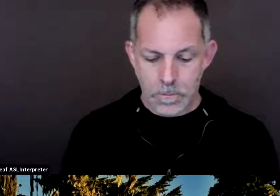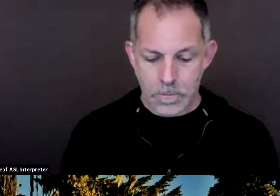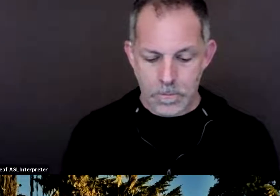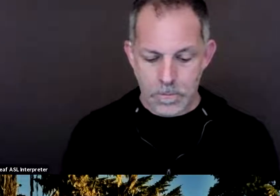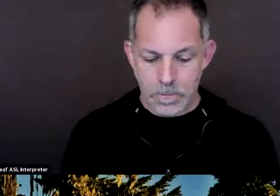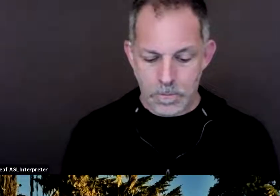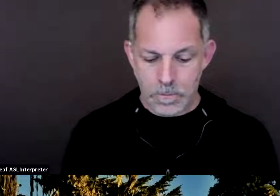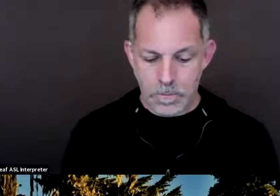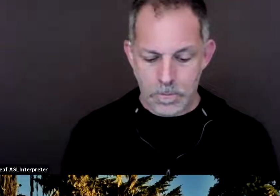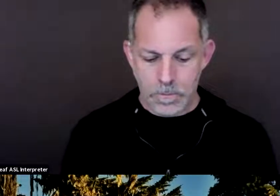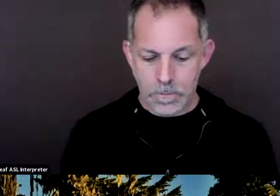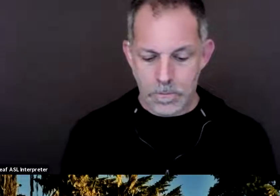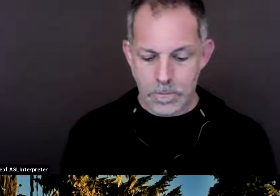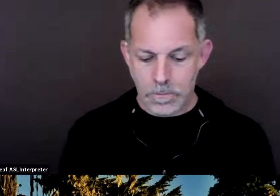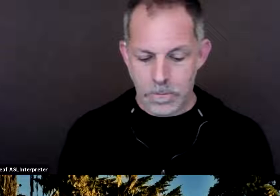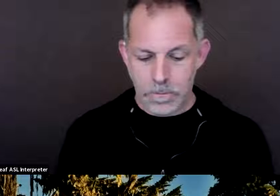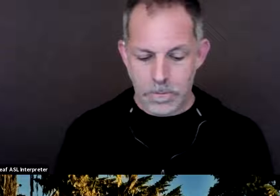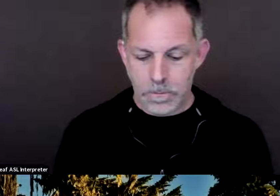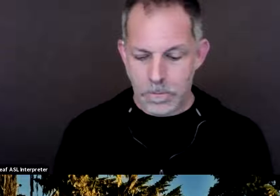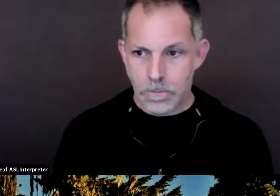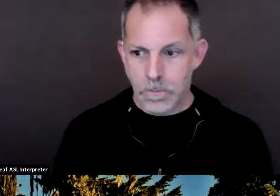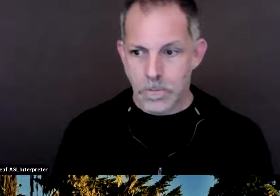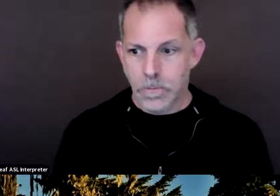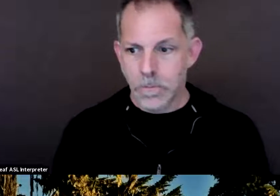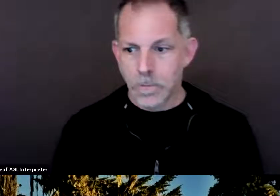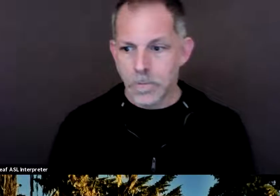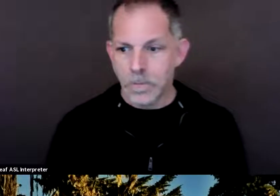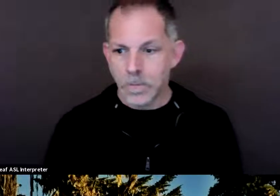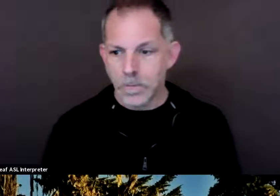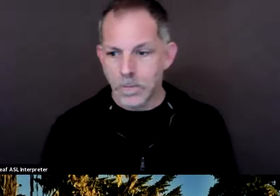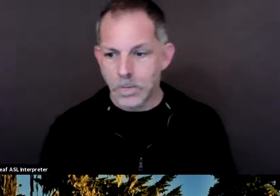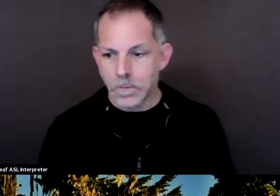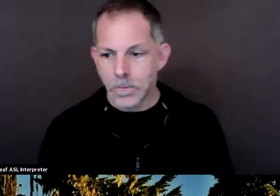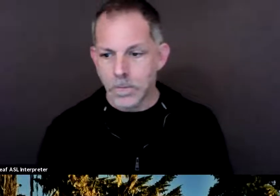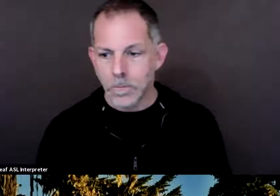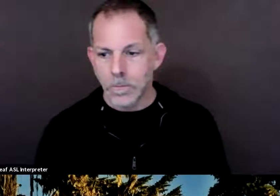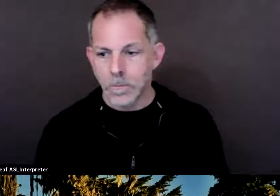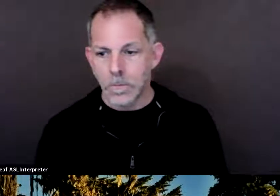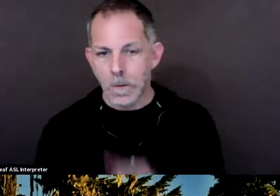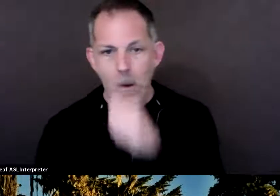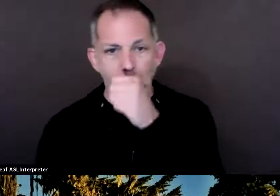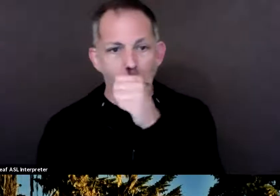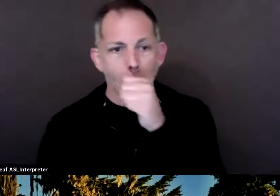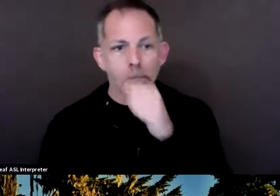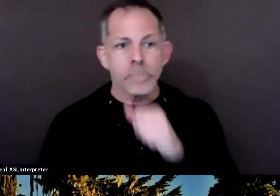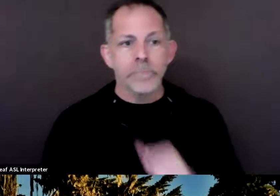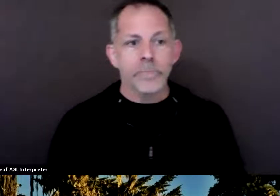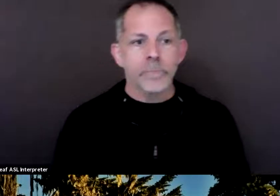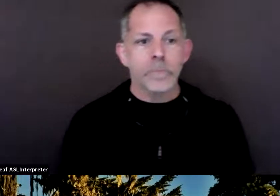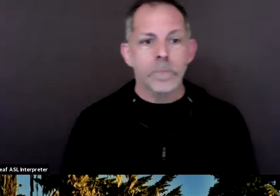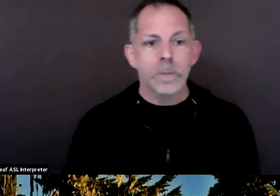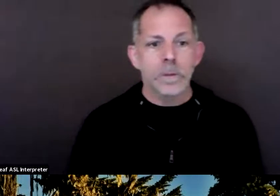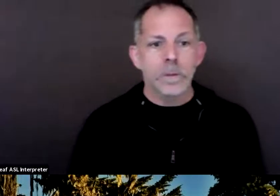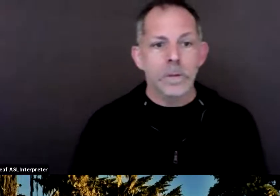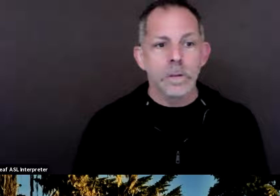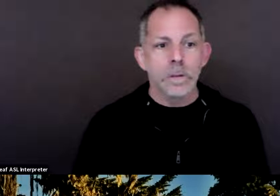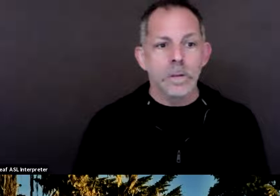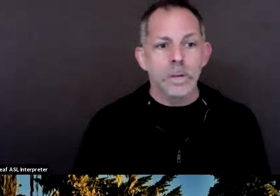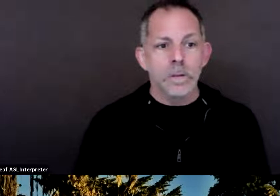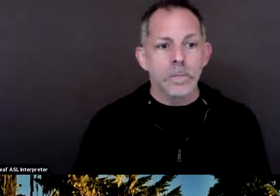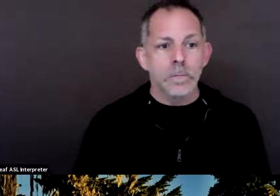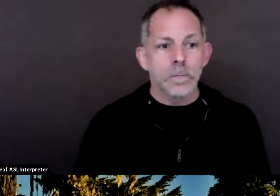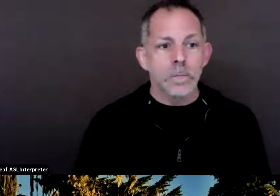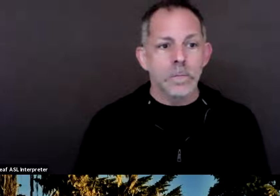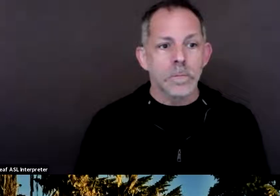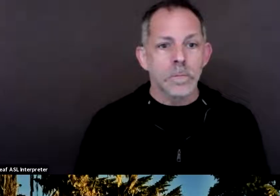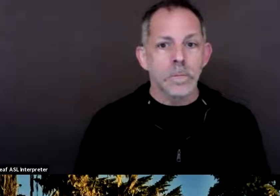in partnership with the Snohomish County Latino Coalition. So we are working really hard, our team, our partners with